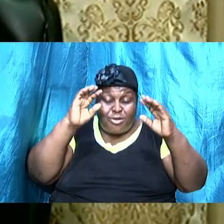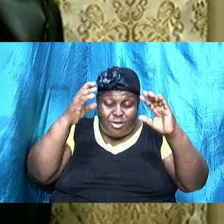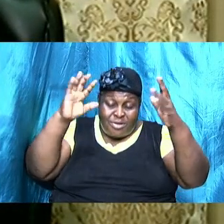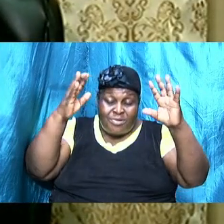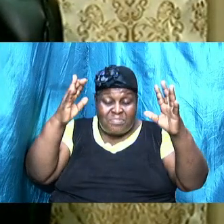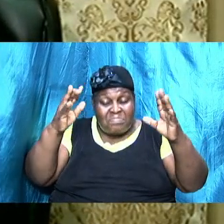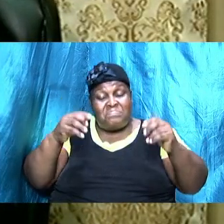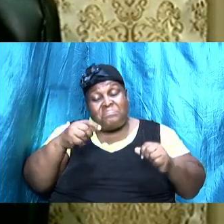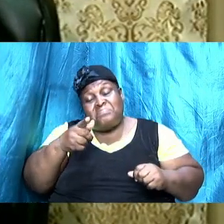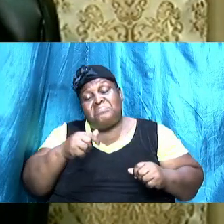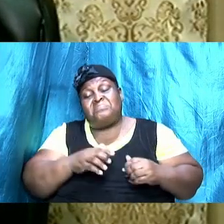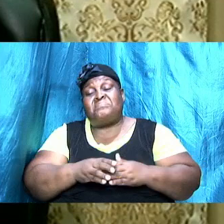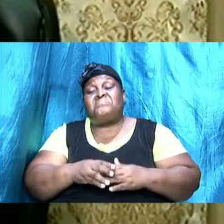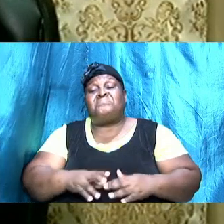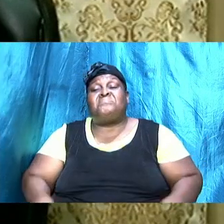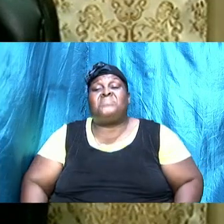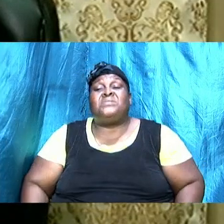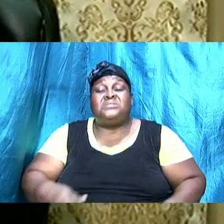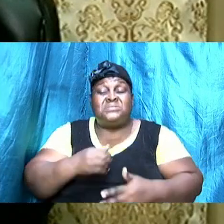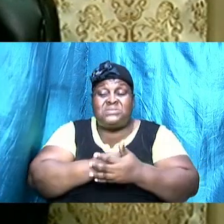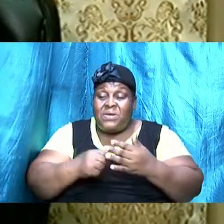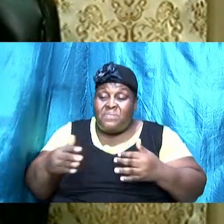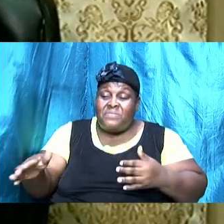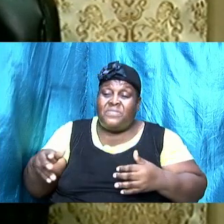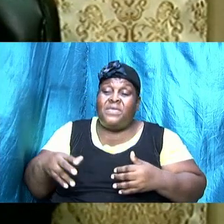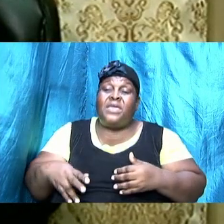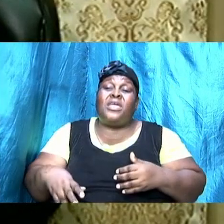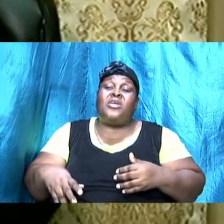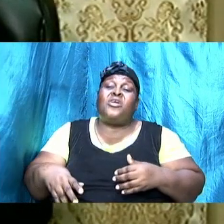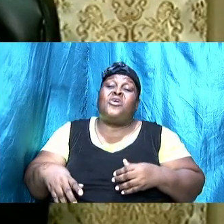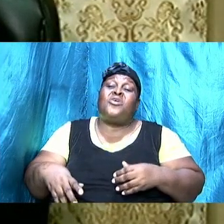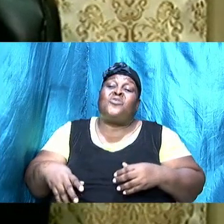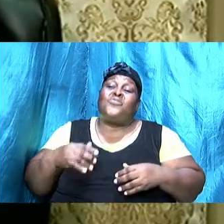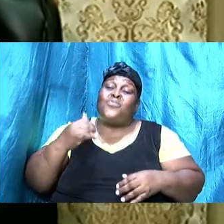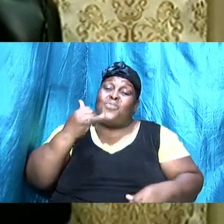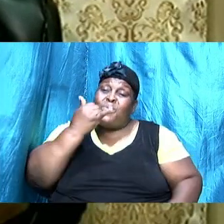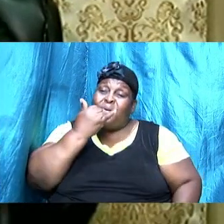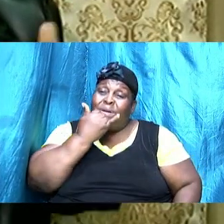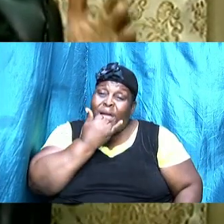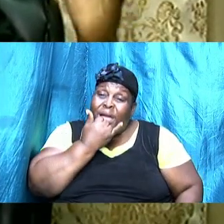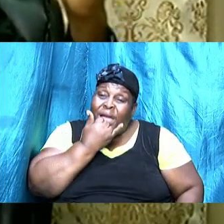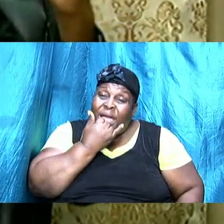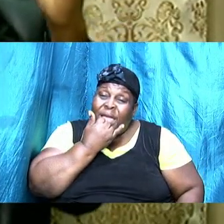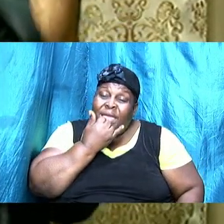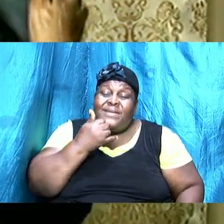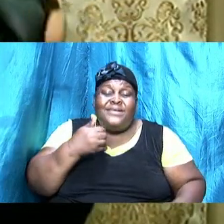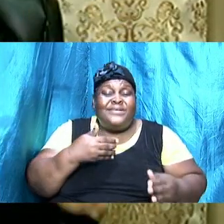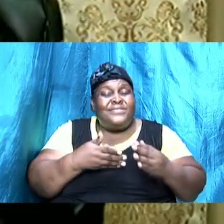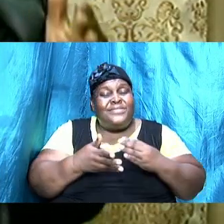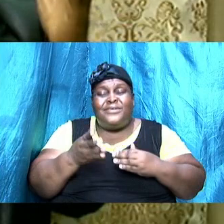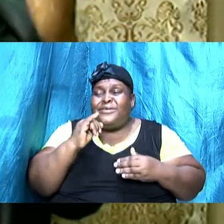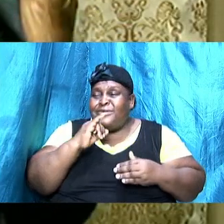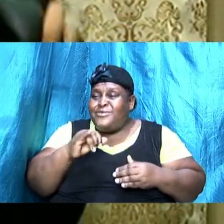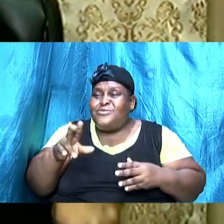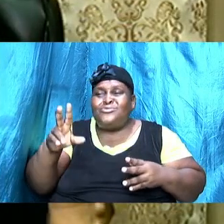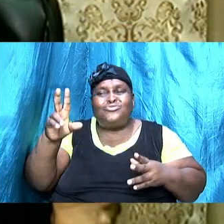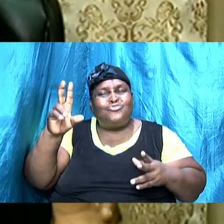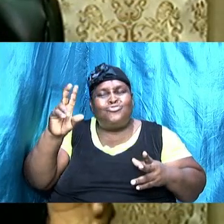is wrong, if something has gone wrong, there is no